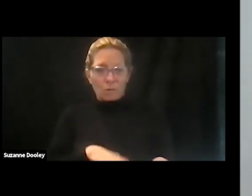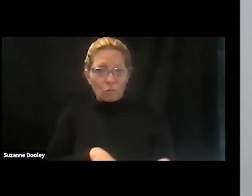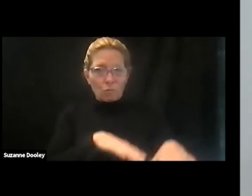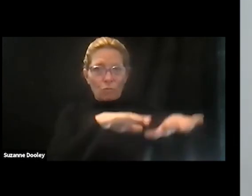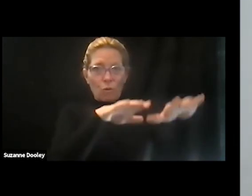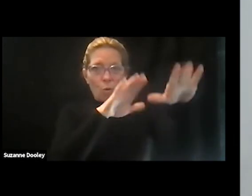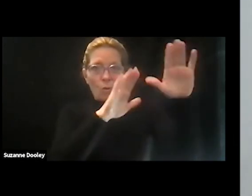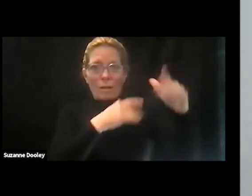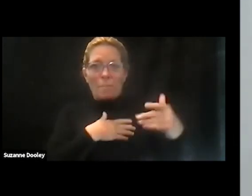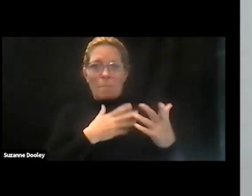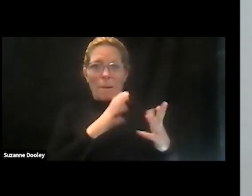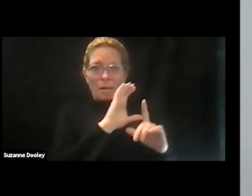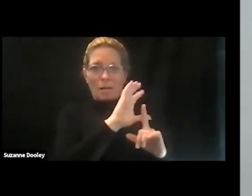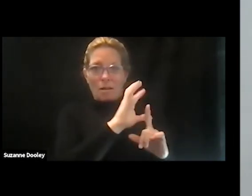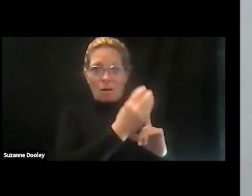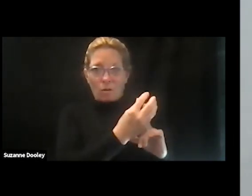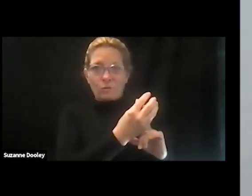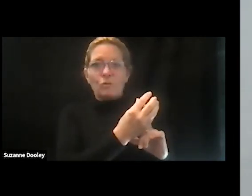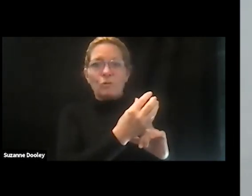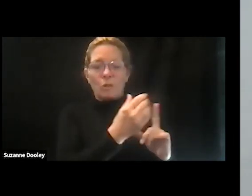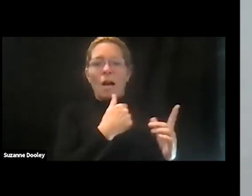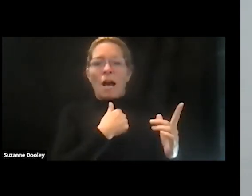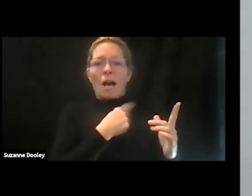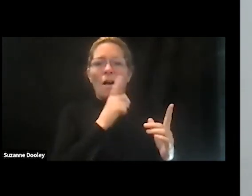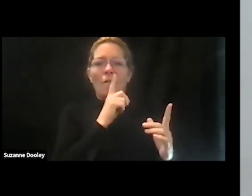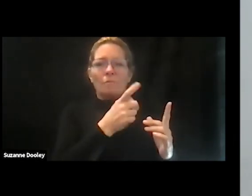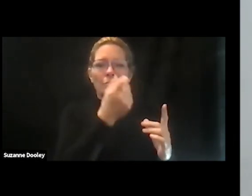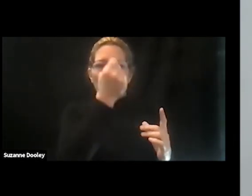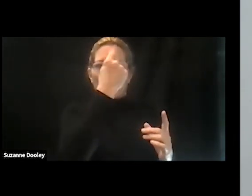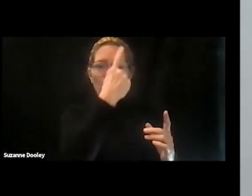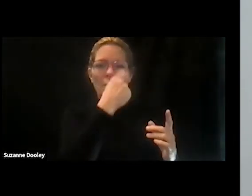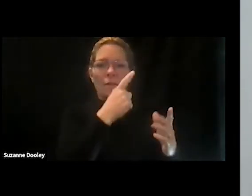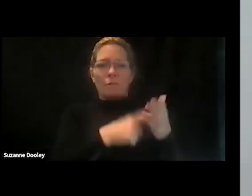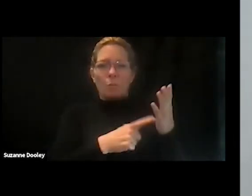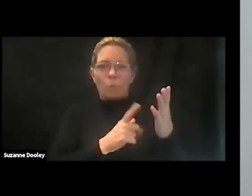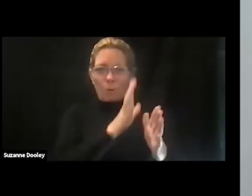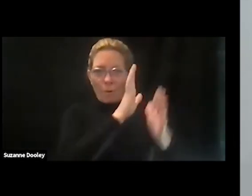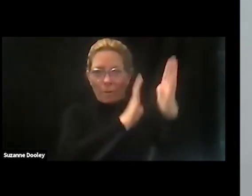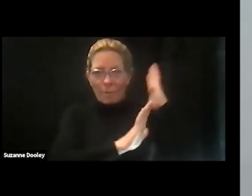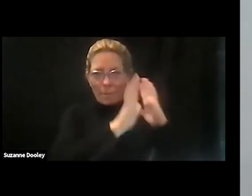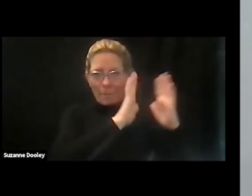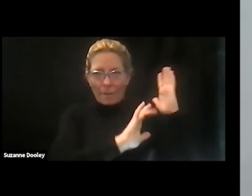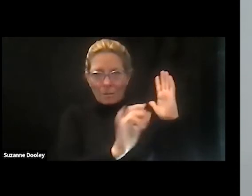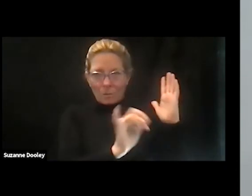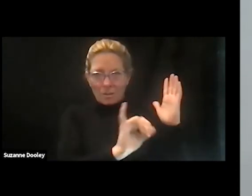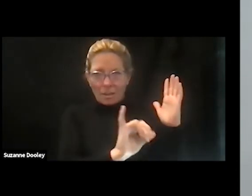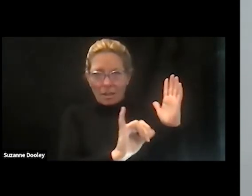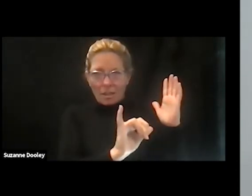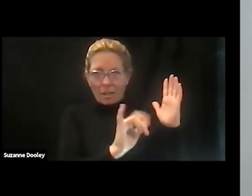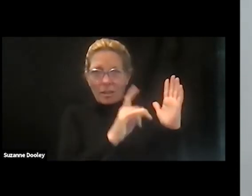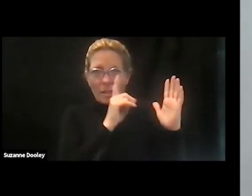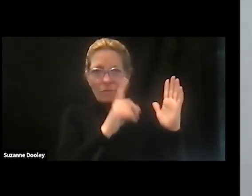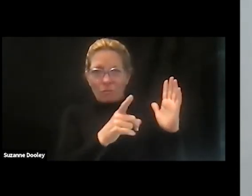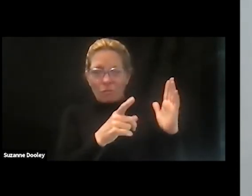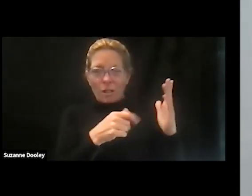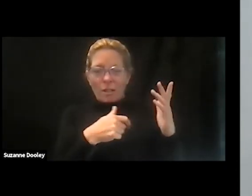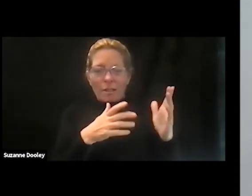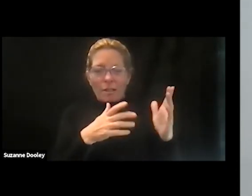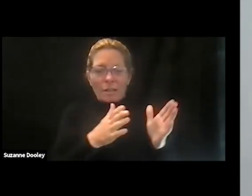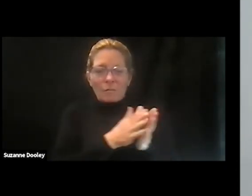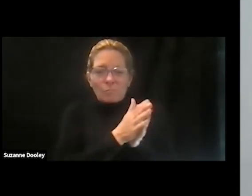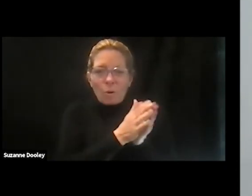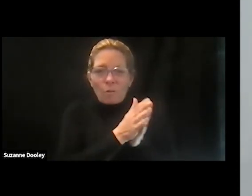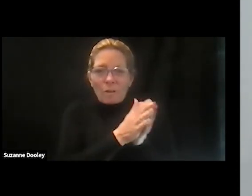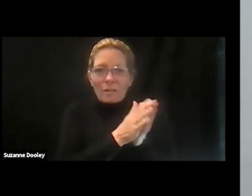in my culture, I have a lot of understanding of what the past was, and that really drives my hopes for the